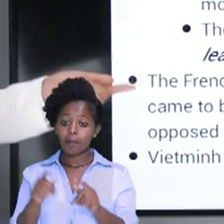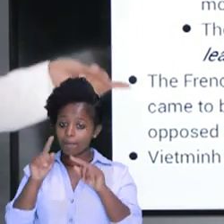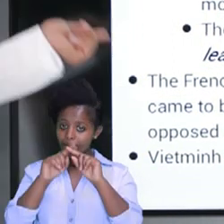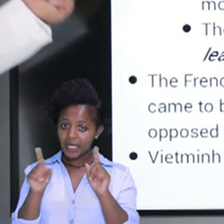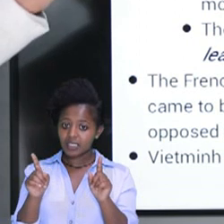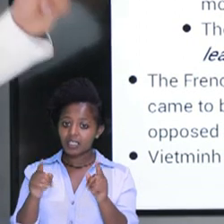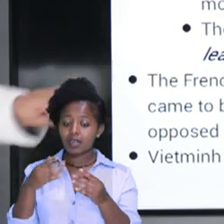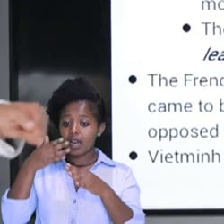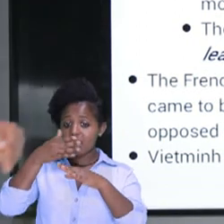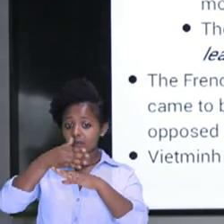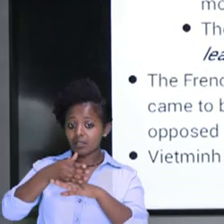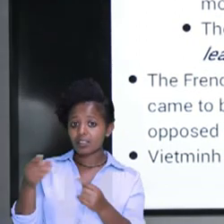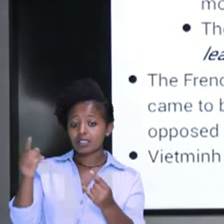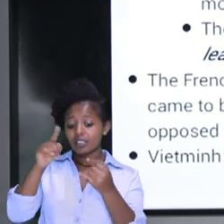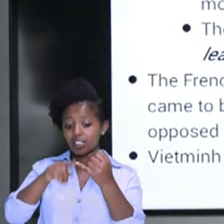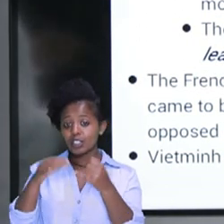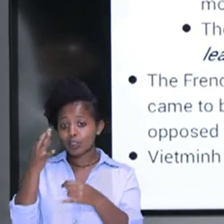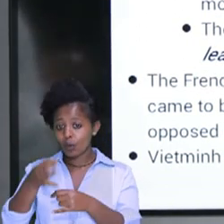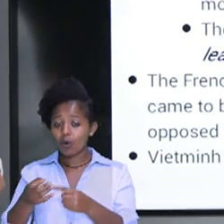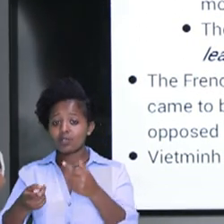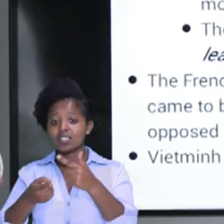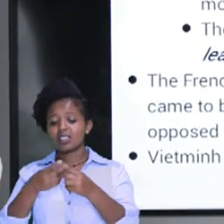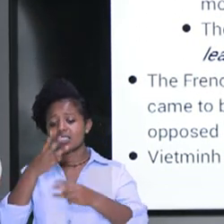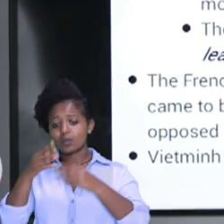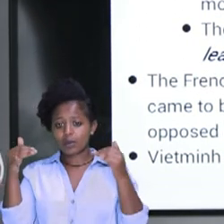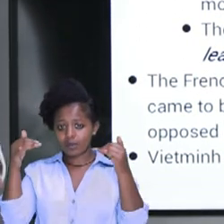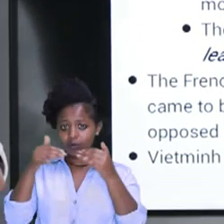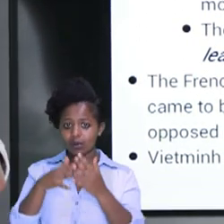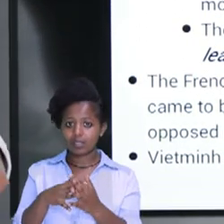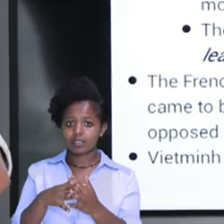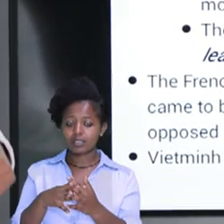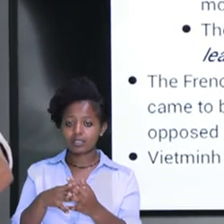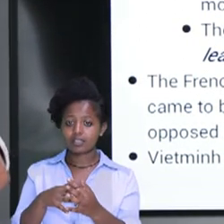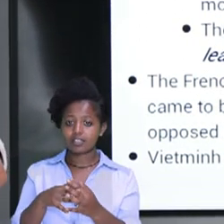But after the end of Second World War,